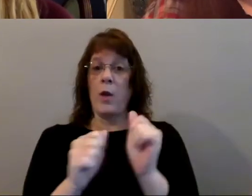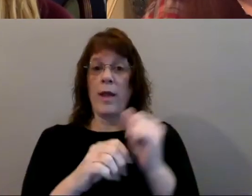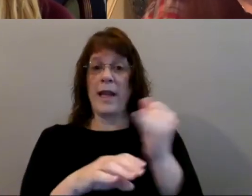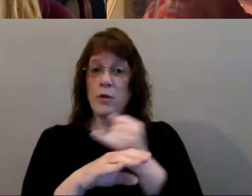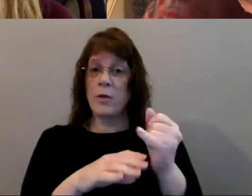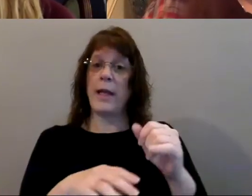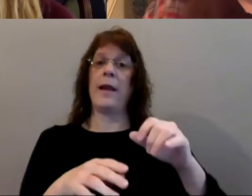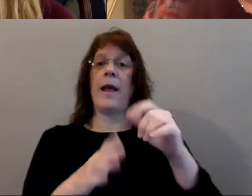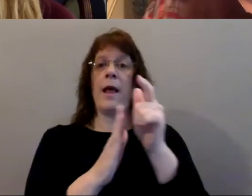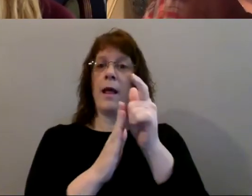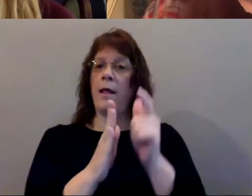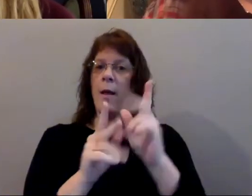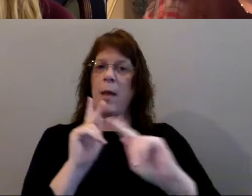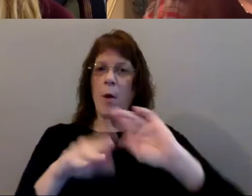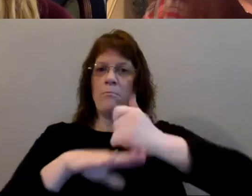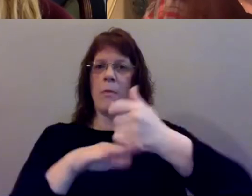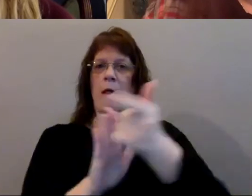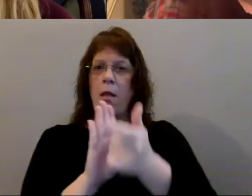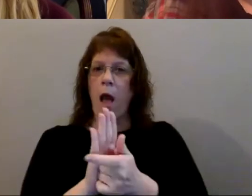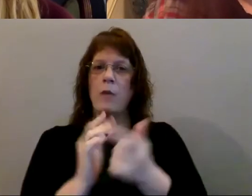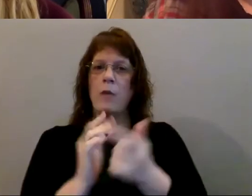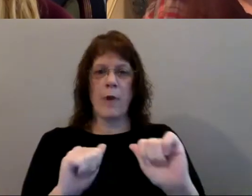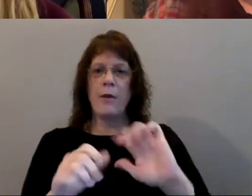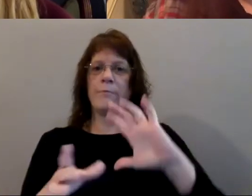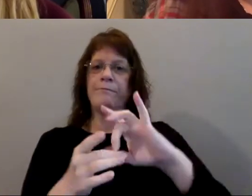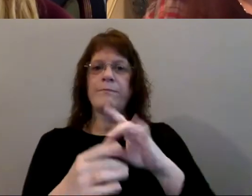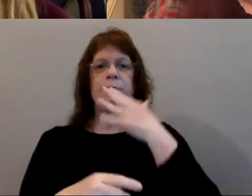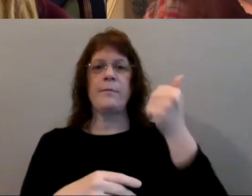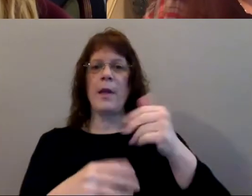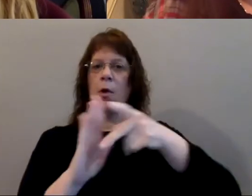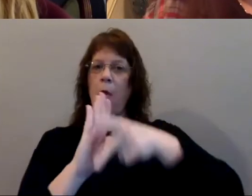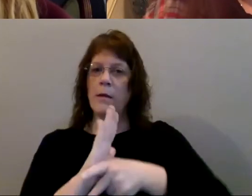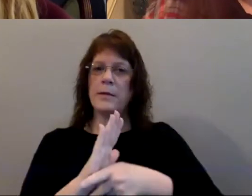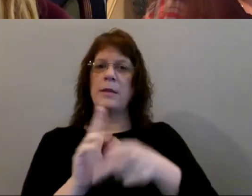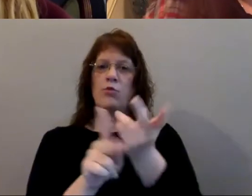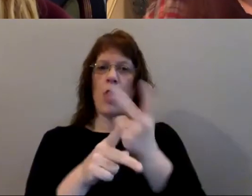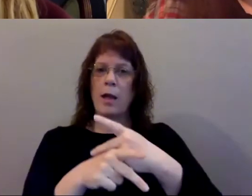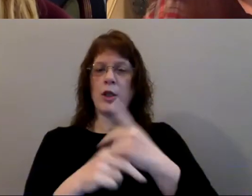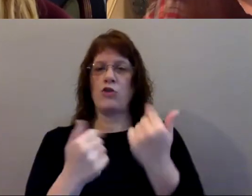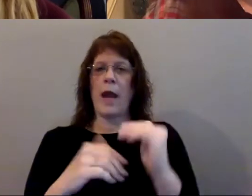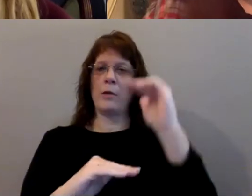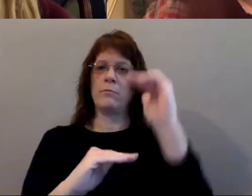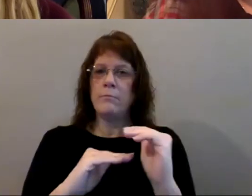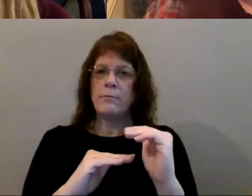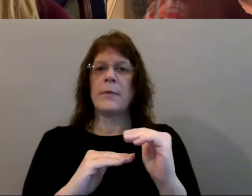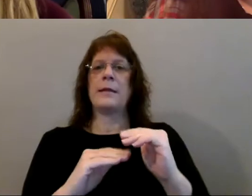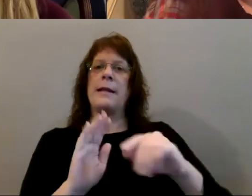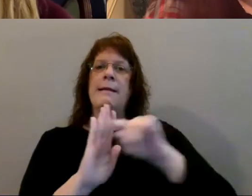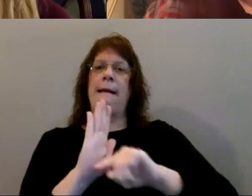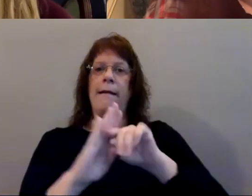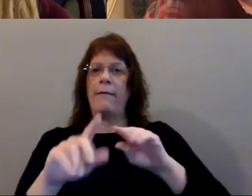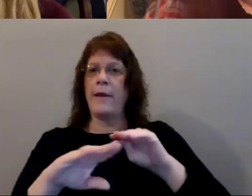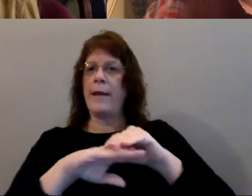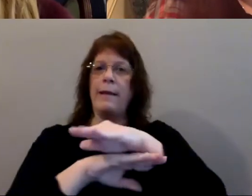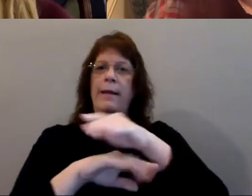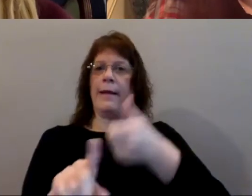lawmakers to incorporate our findings into better policies and products that minimize the negative impacts of plastic pollution, because I think